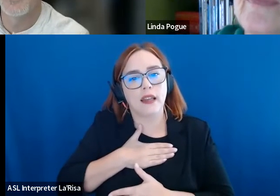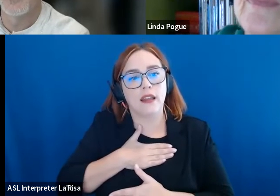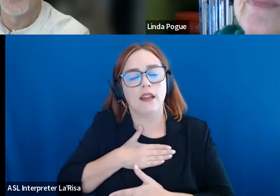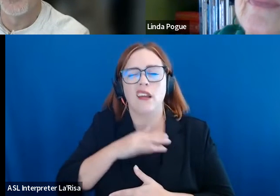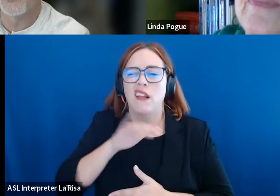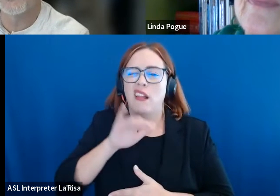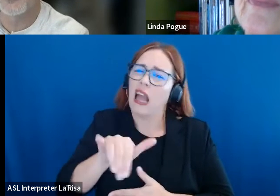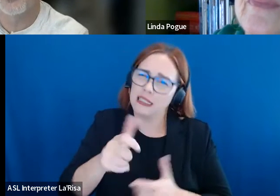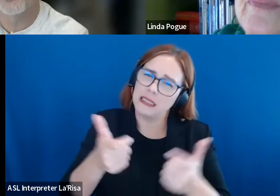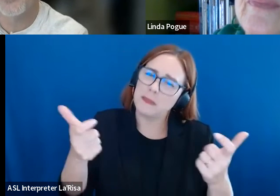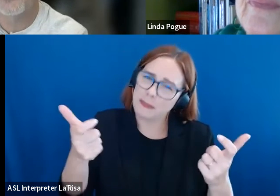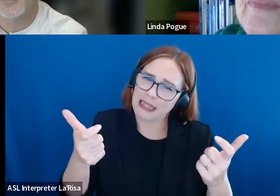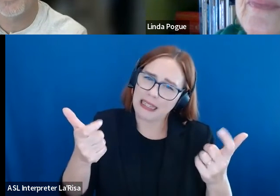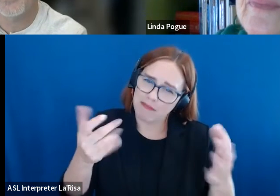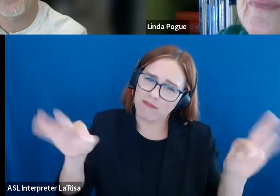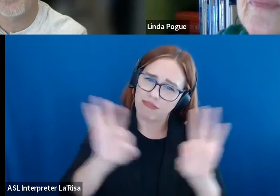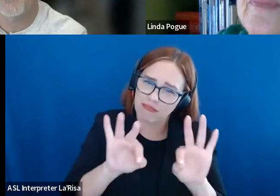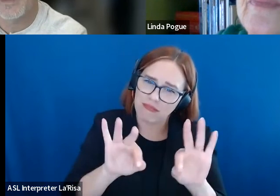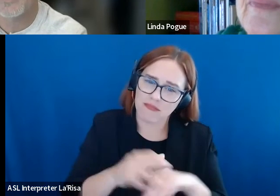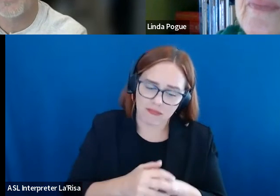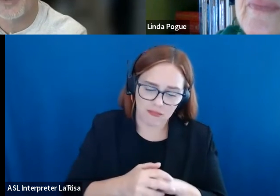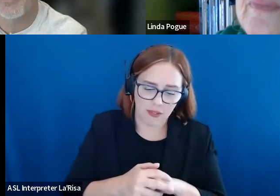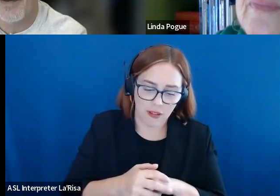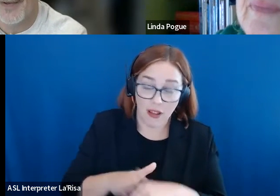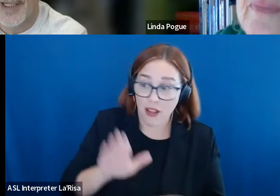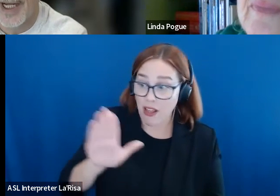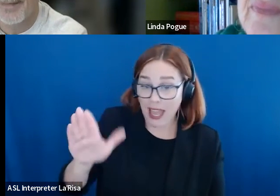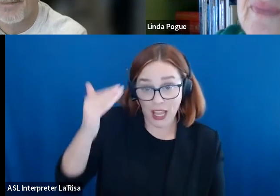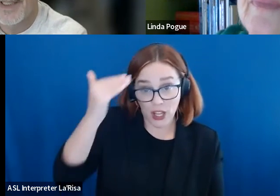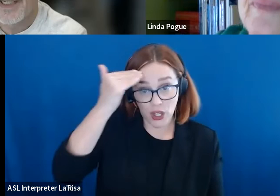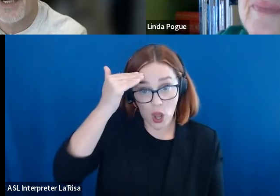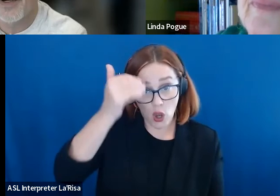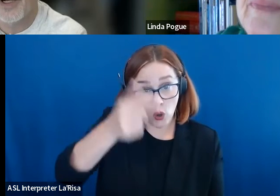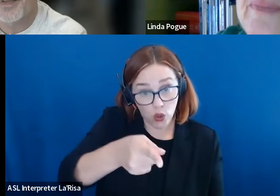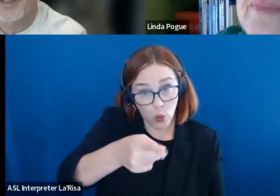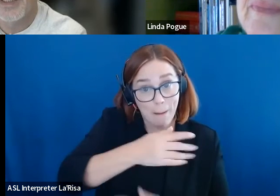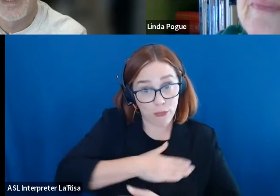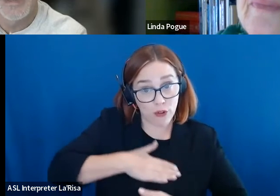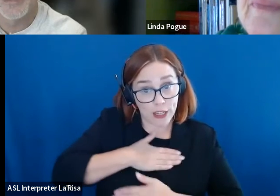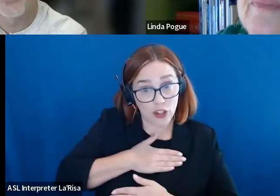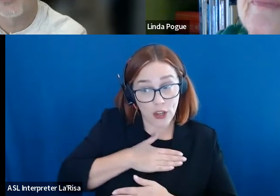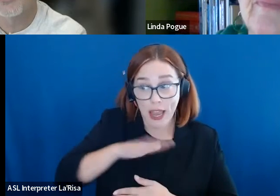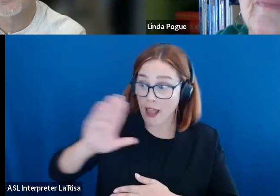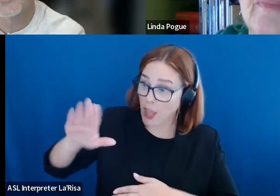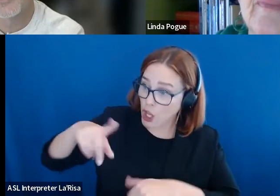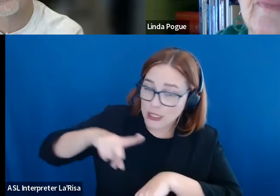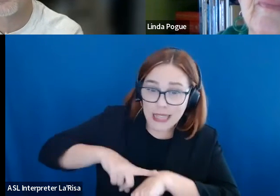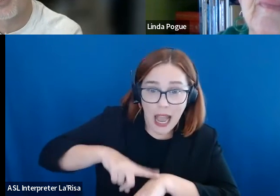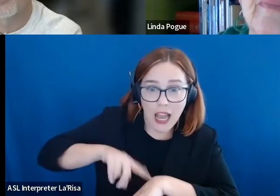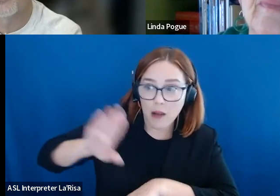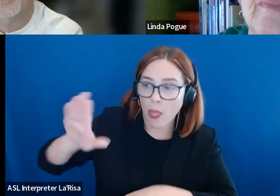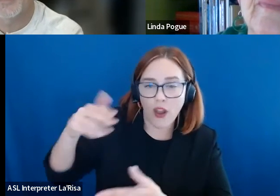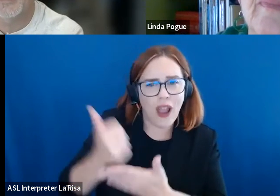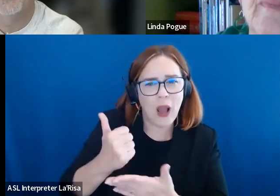really knows that you appreciate the fact that they're giving of their time and they're helping, it goes such